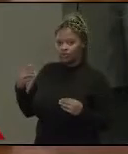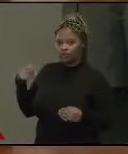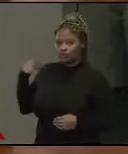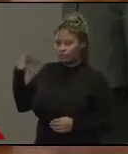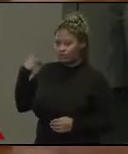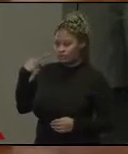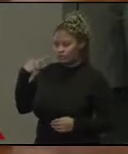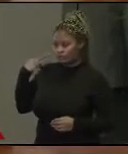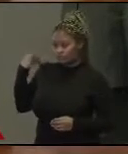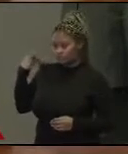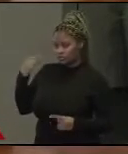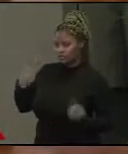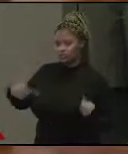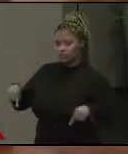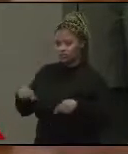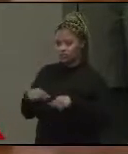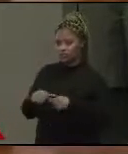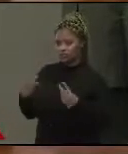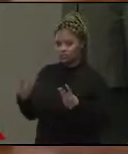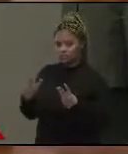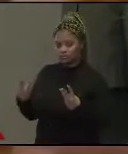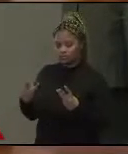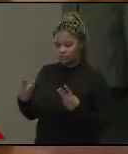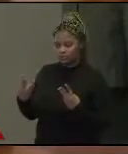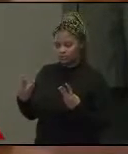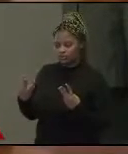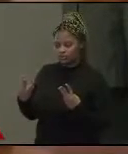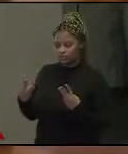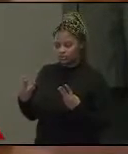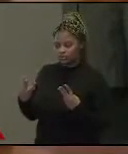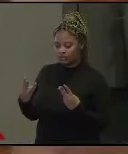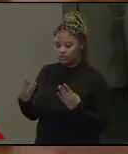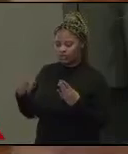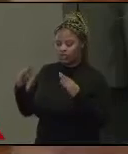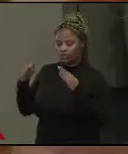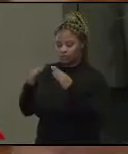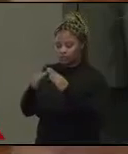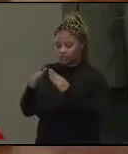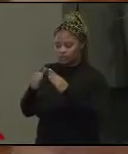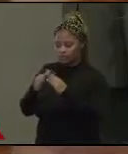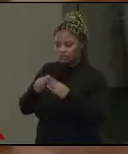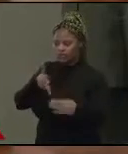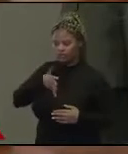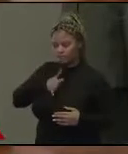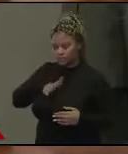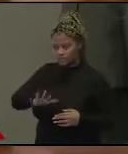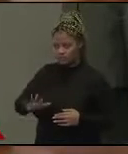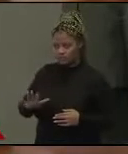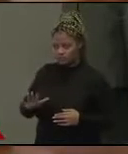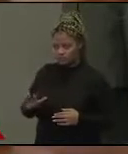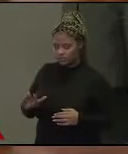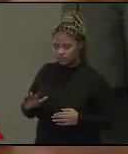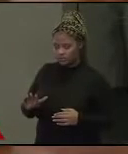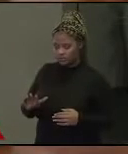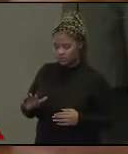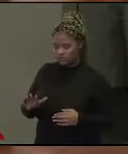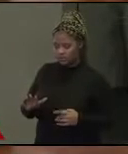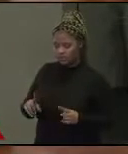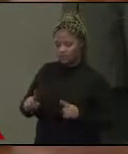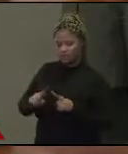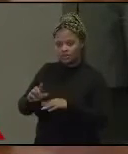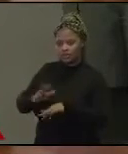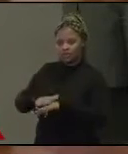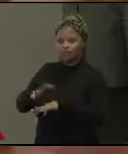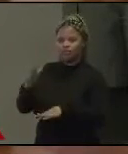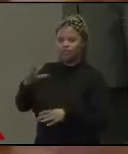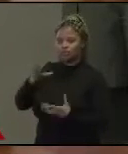He articulated that, I quote, "Housing is a physical requirement, but equally it is also more a spiritual